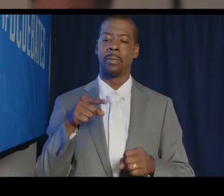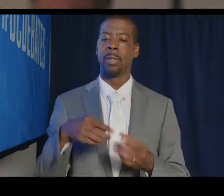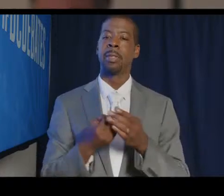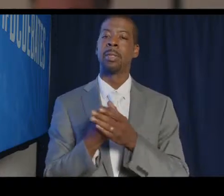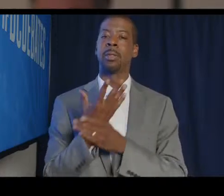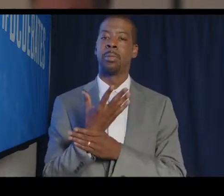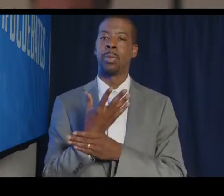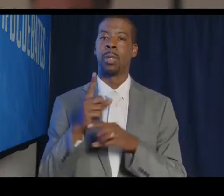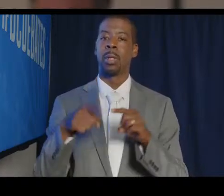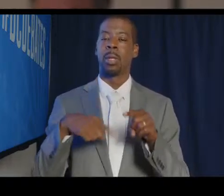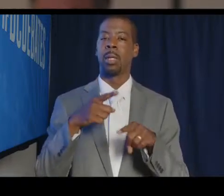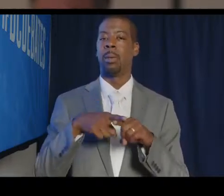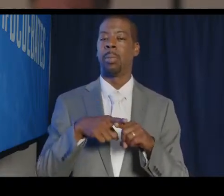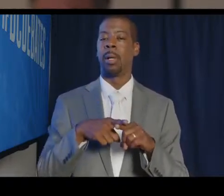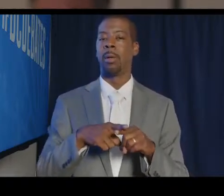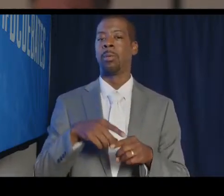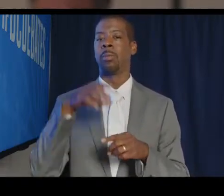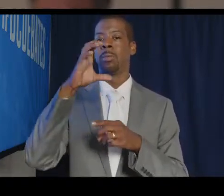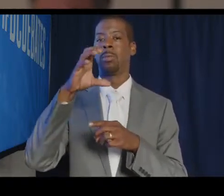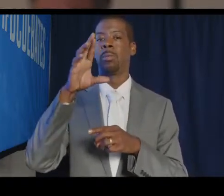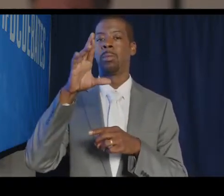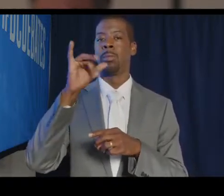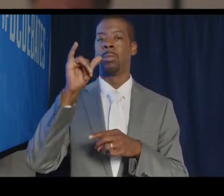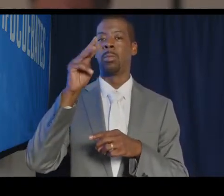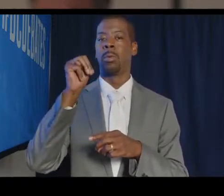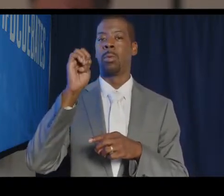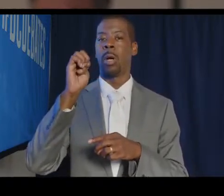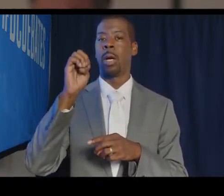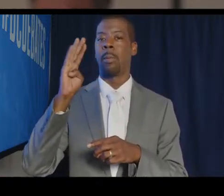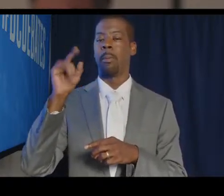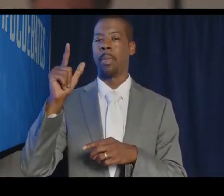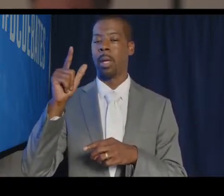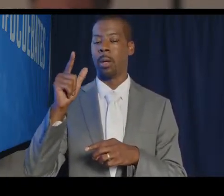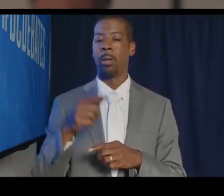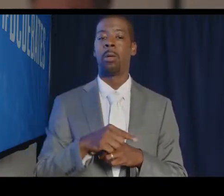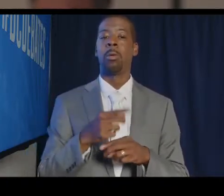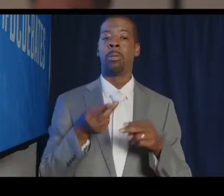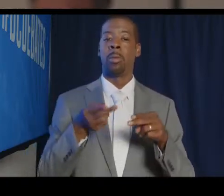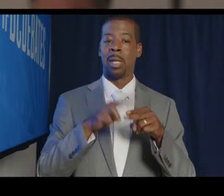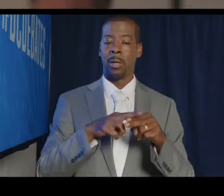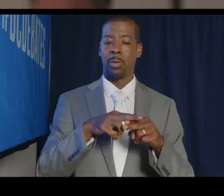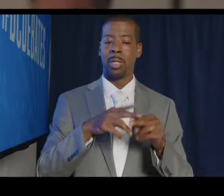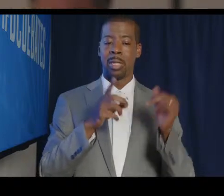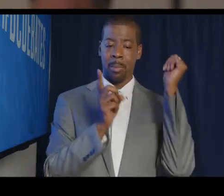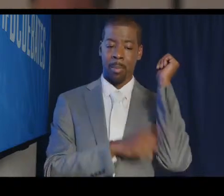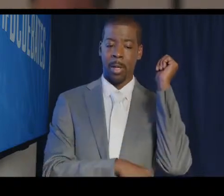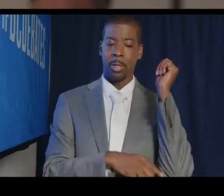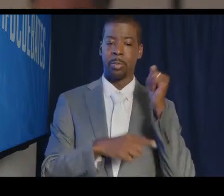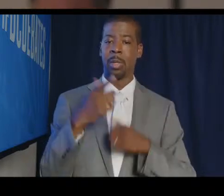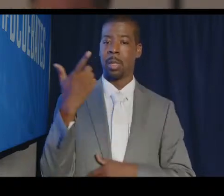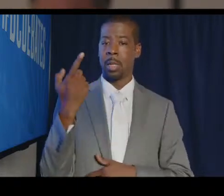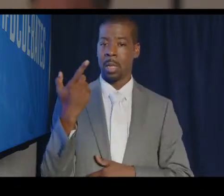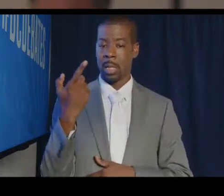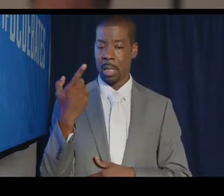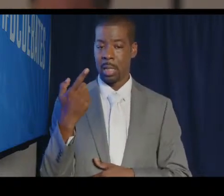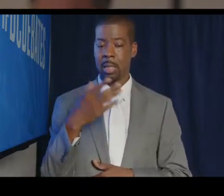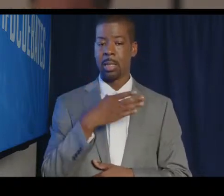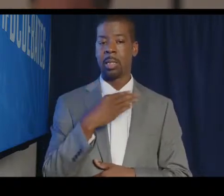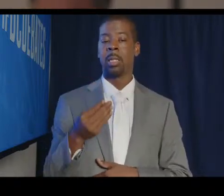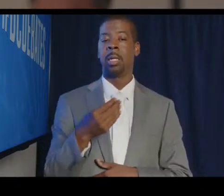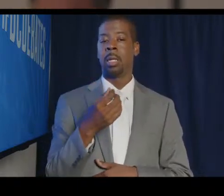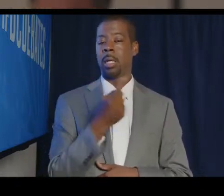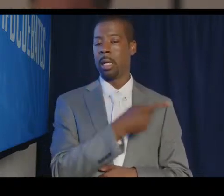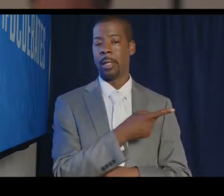on the omnibus crime bill passed by the council, which, among other things, increased penalties for gun possession, expanded pretrial detention, and